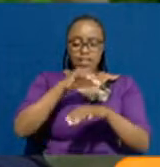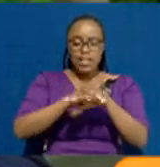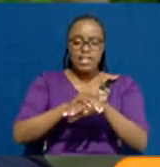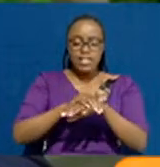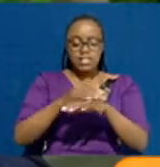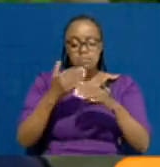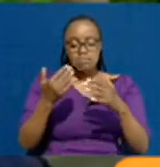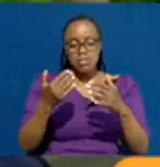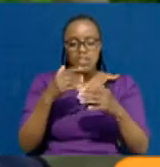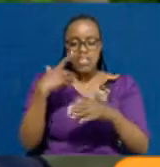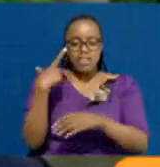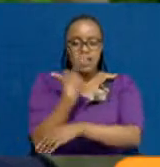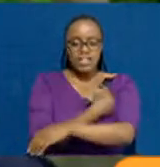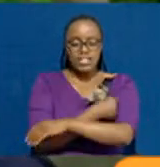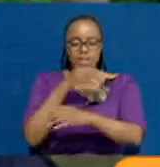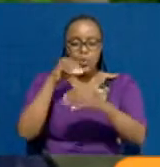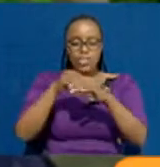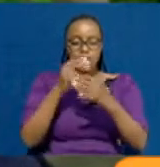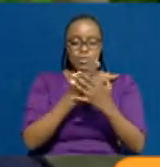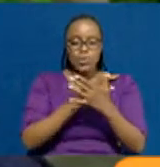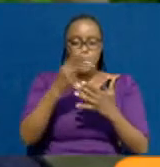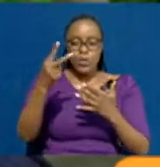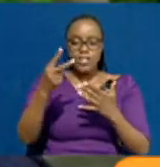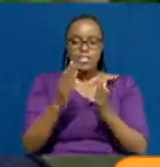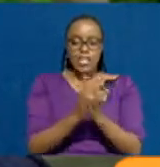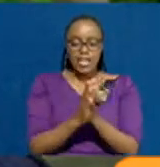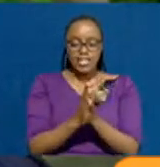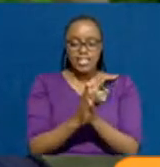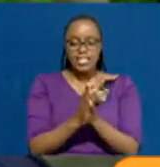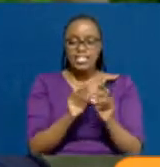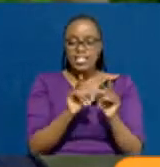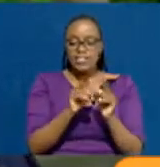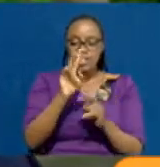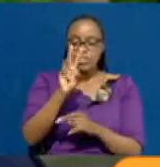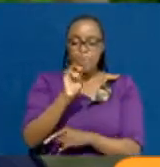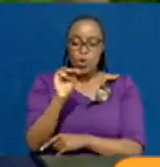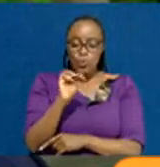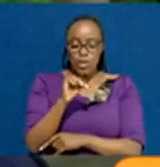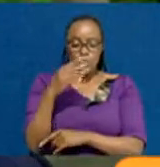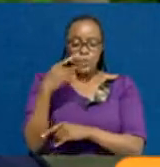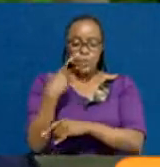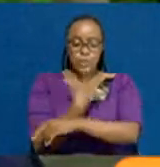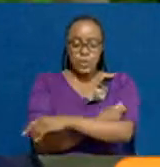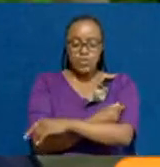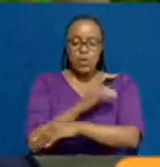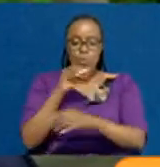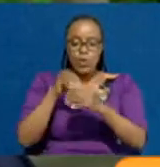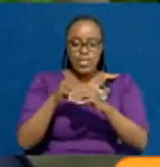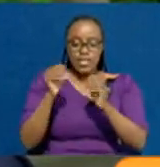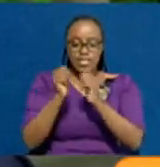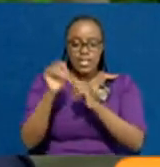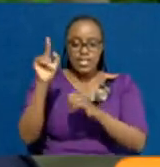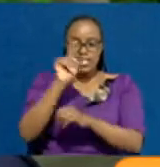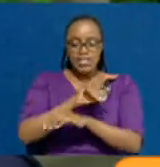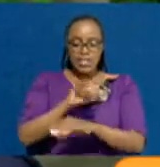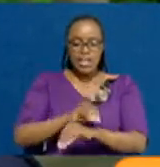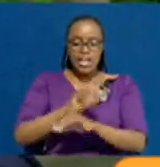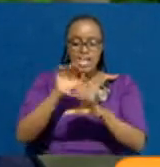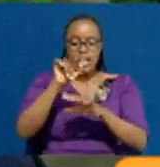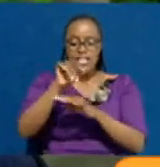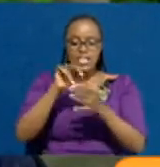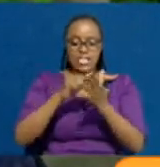3.8 vaccinations within 2 weeks and 2 million vaccinations within 10 days. Clearly what that means